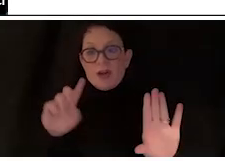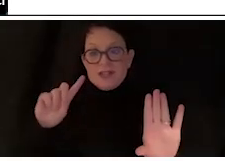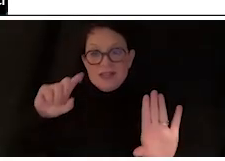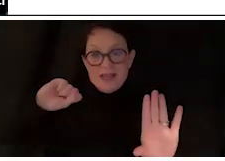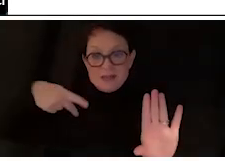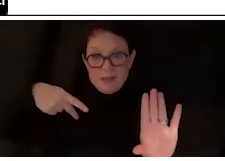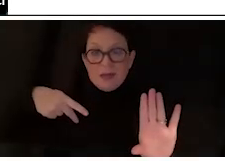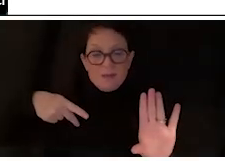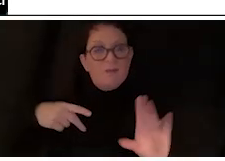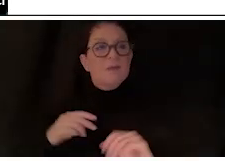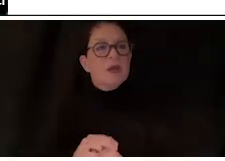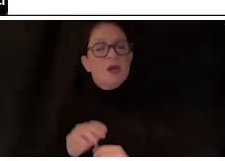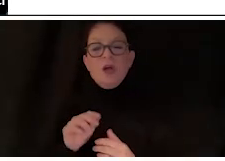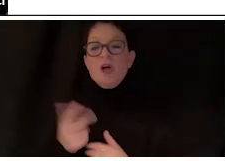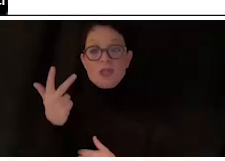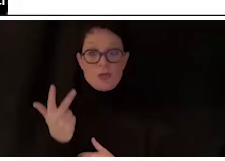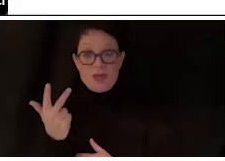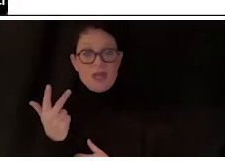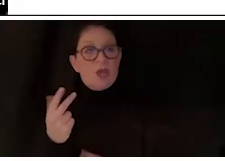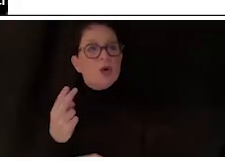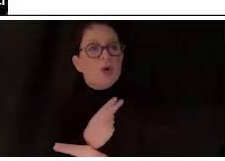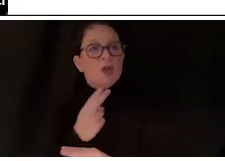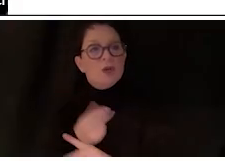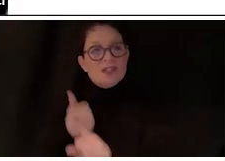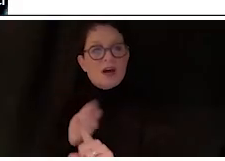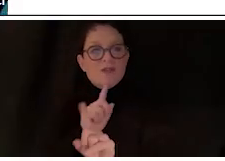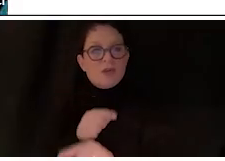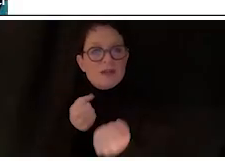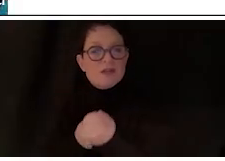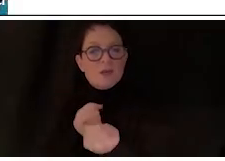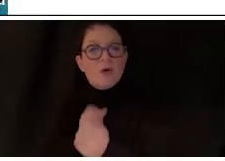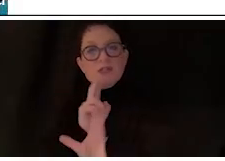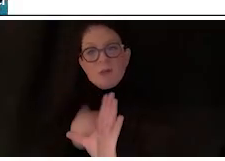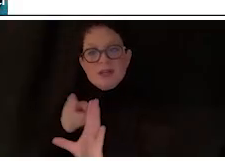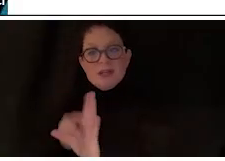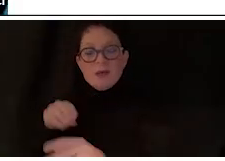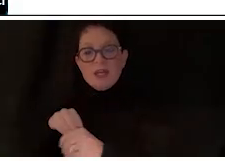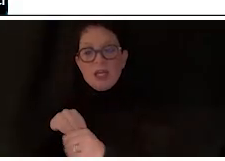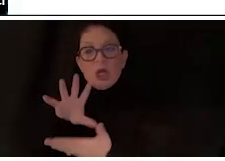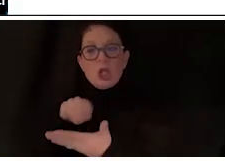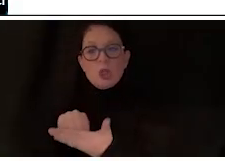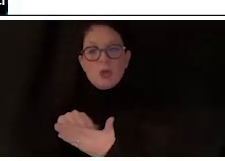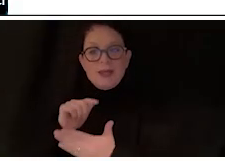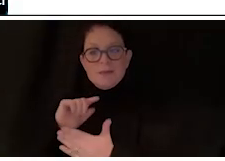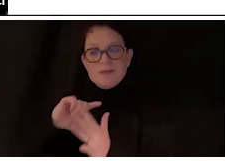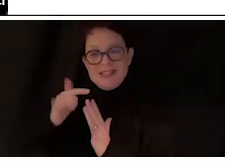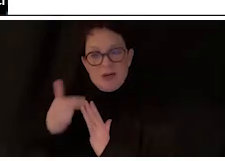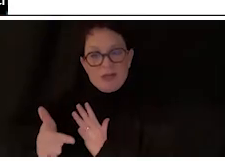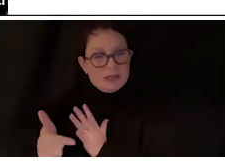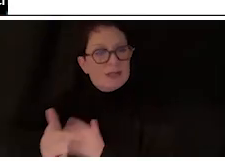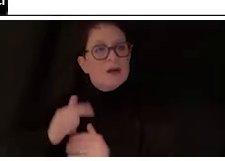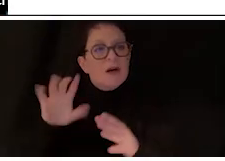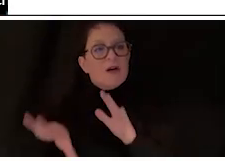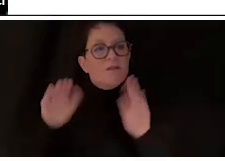DSPs, and 3 people who use self-directed supports participated in a learning series focused